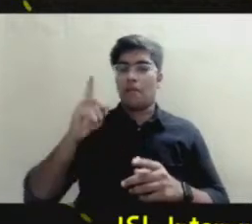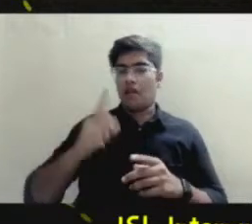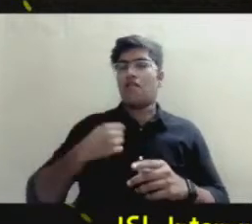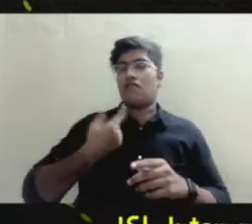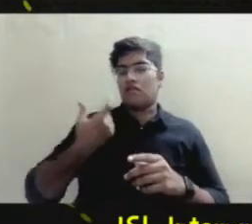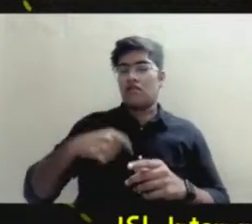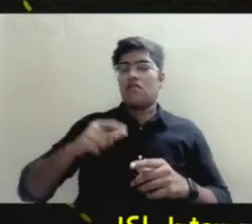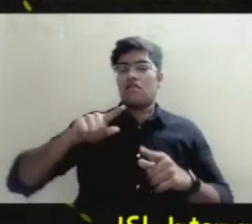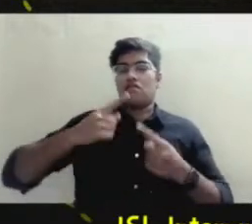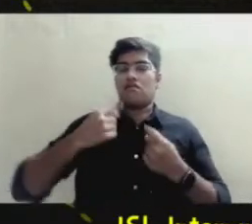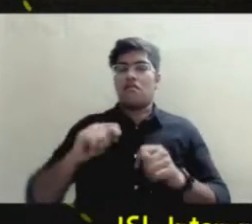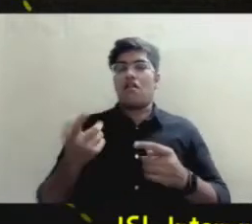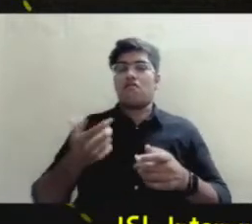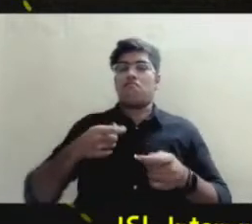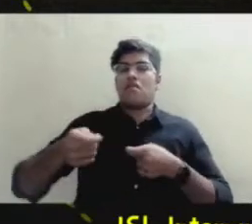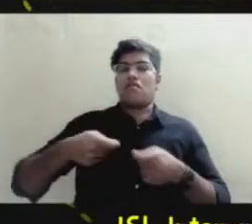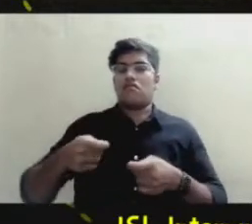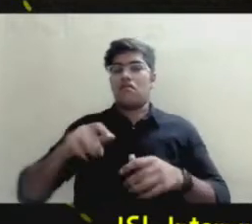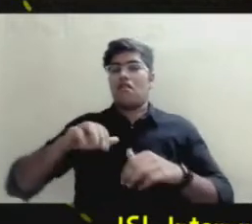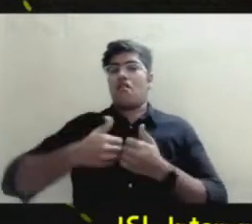behave myself on stage, of course.